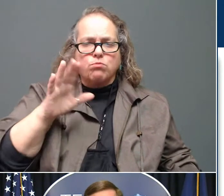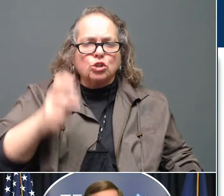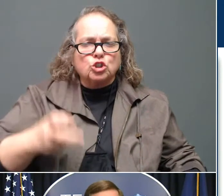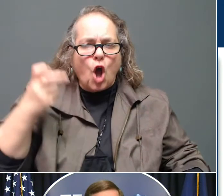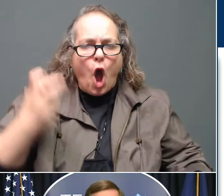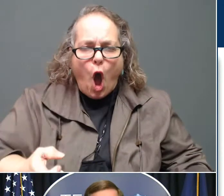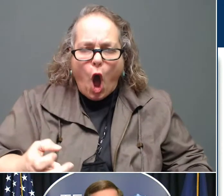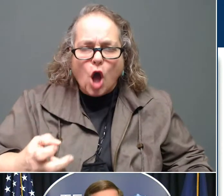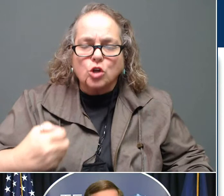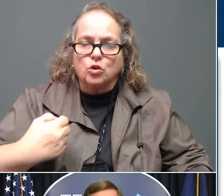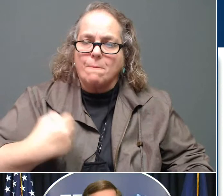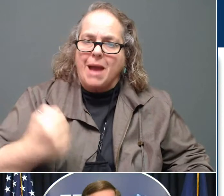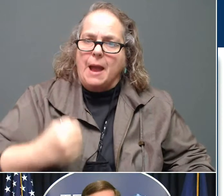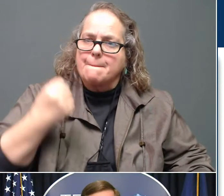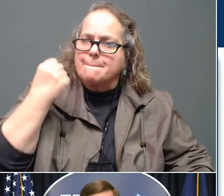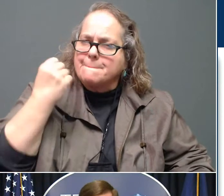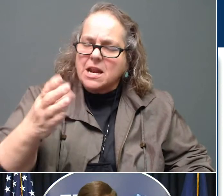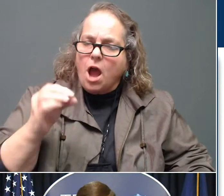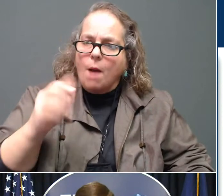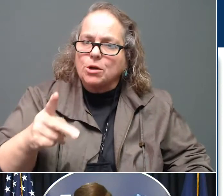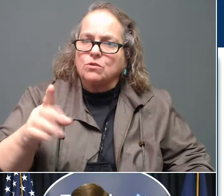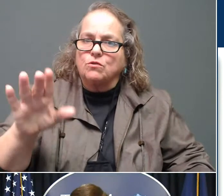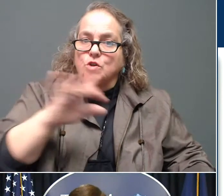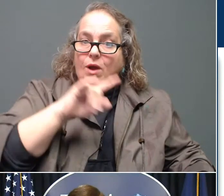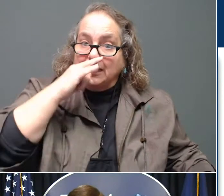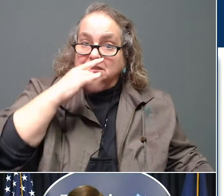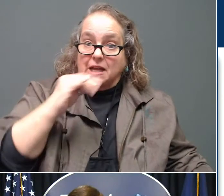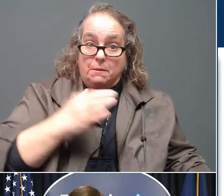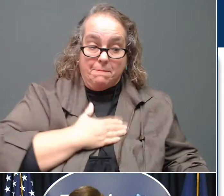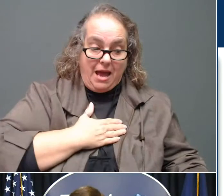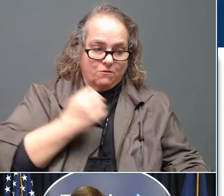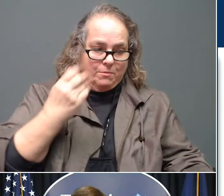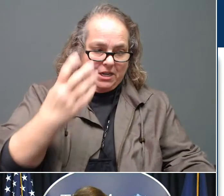many opportunities for your kids and mine in the years to come.